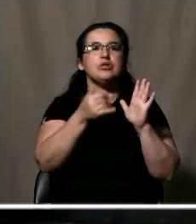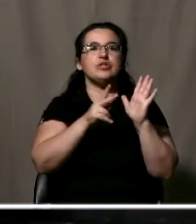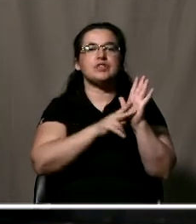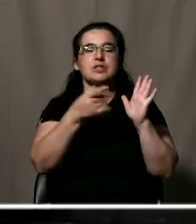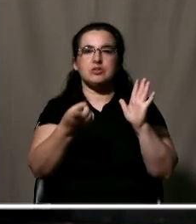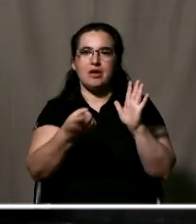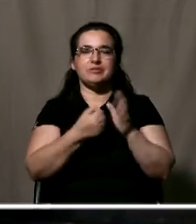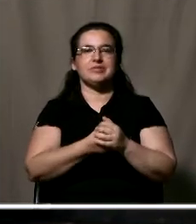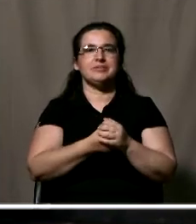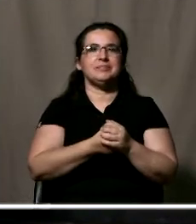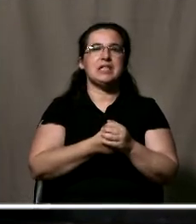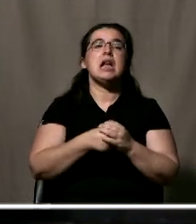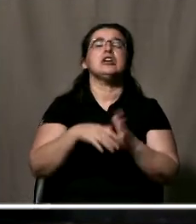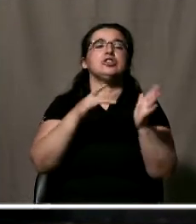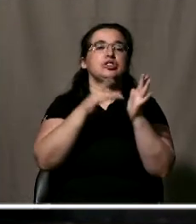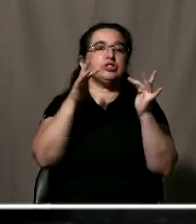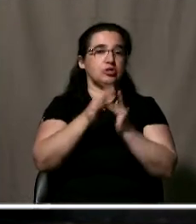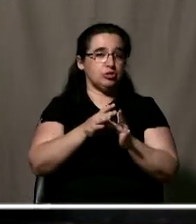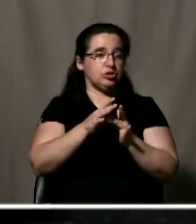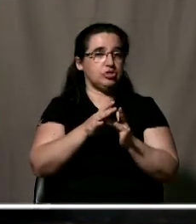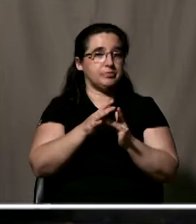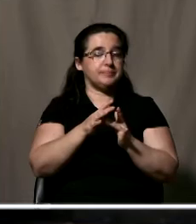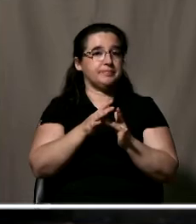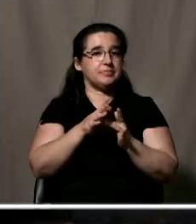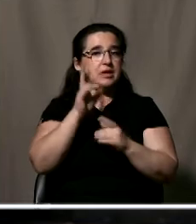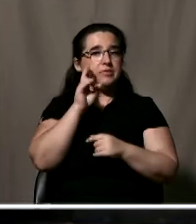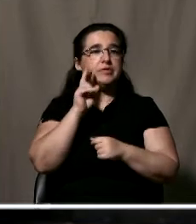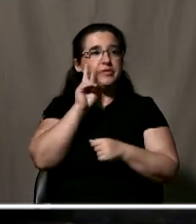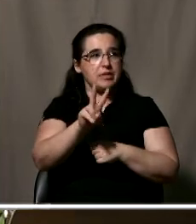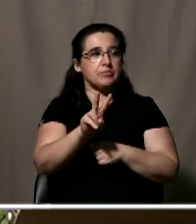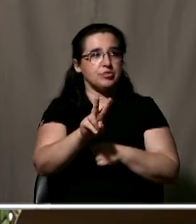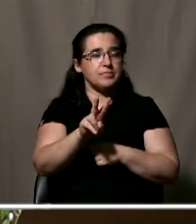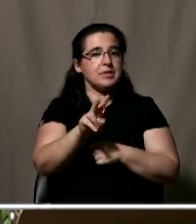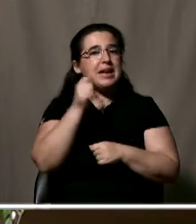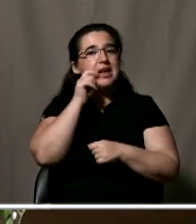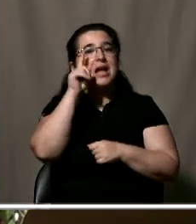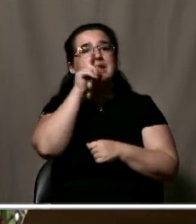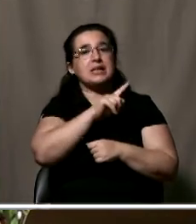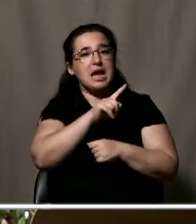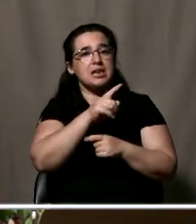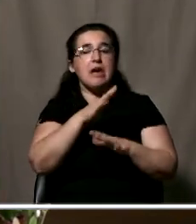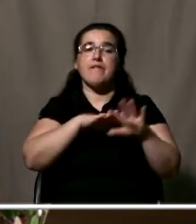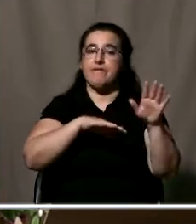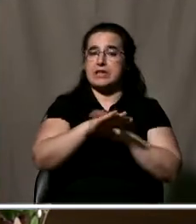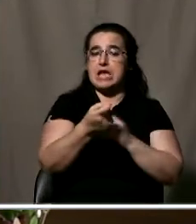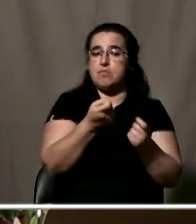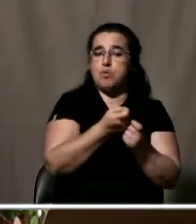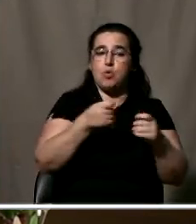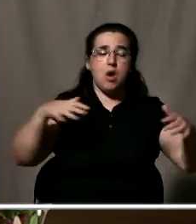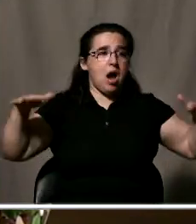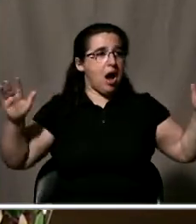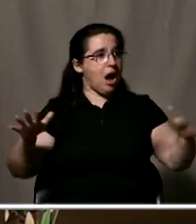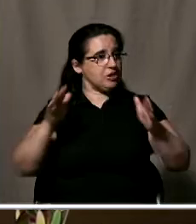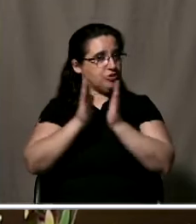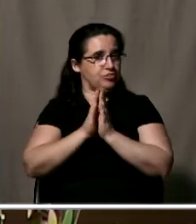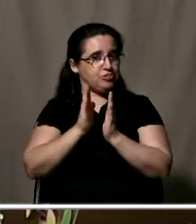9. We see Jesus. Vemos, porém, who was made a little lower than the angels. Aquele que por um pouco foi feito um pouco menor do que os anjos. For the suffering of